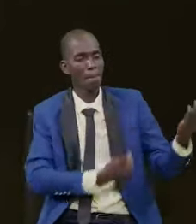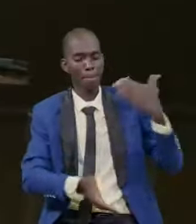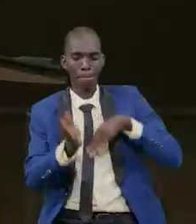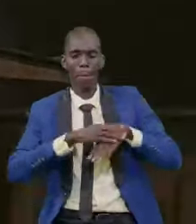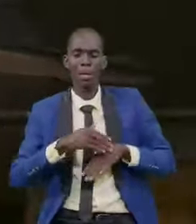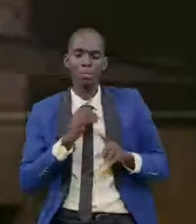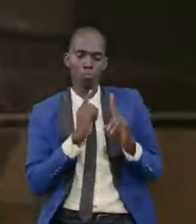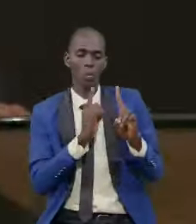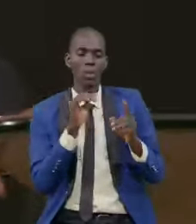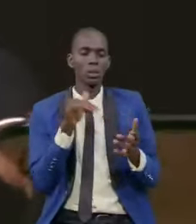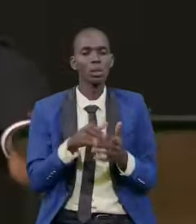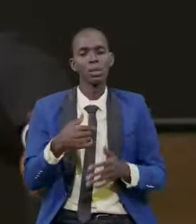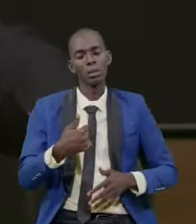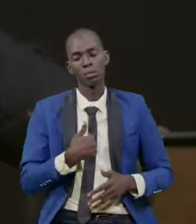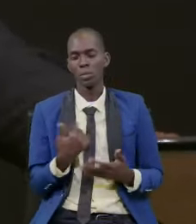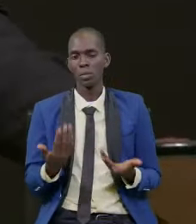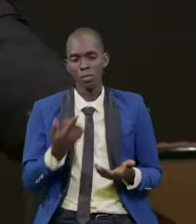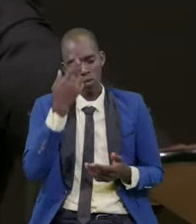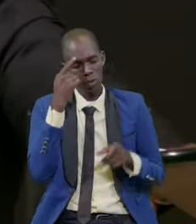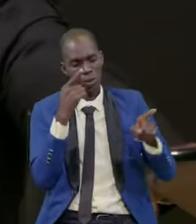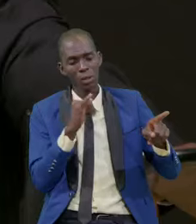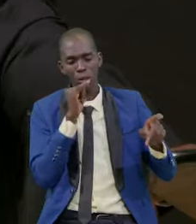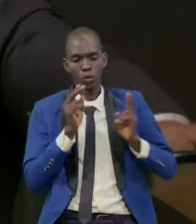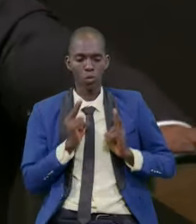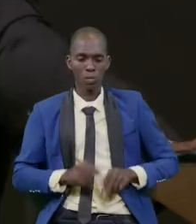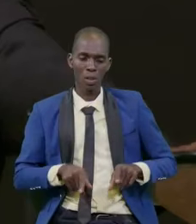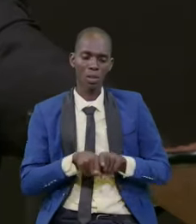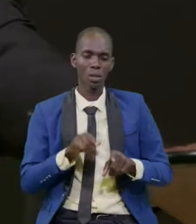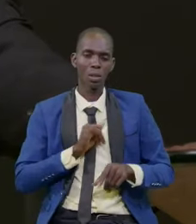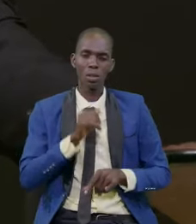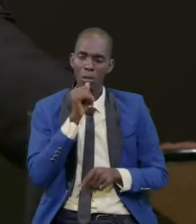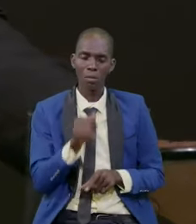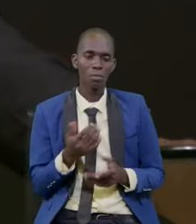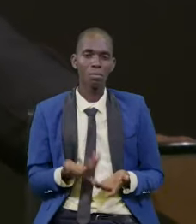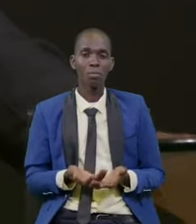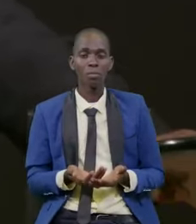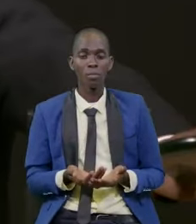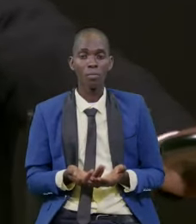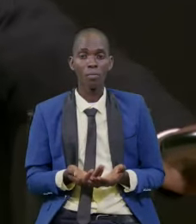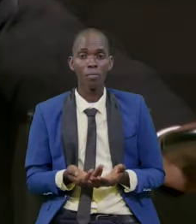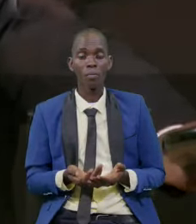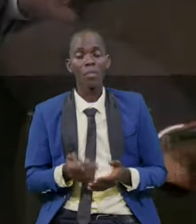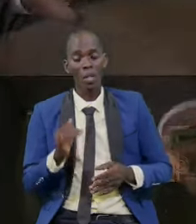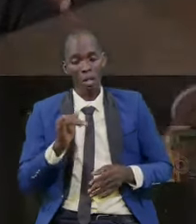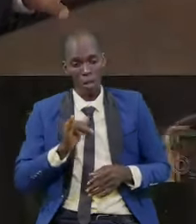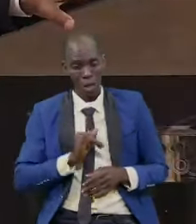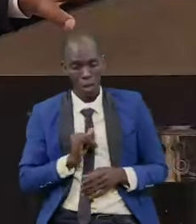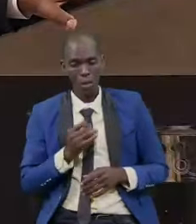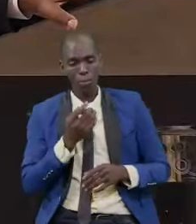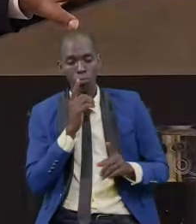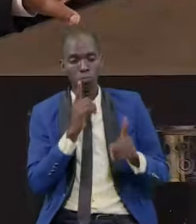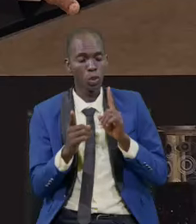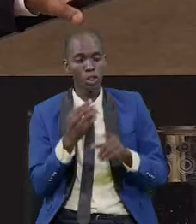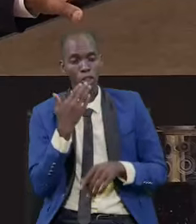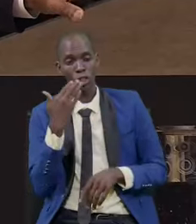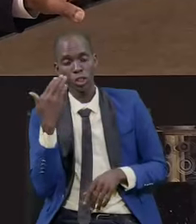she is, so I am. She evil, if I throw the word back to her,